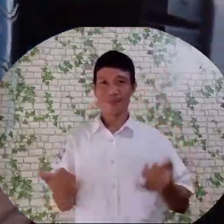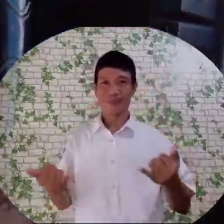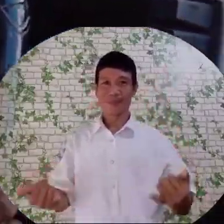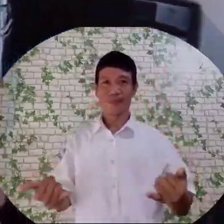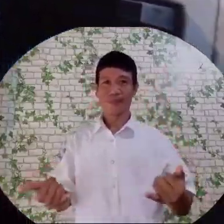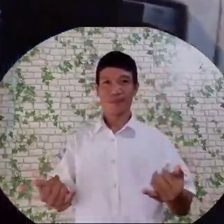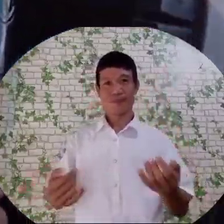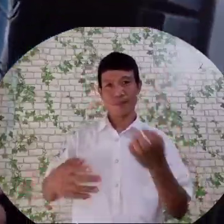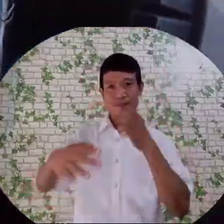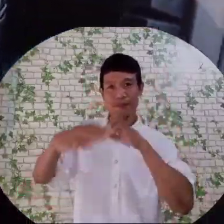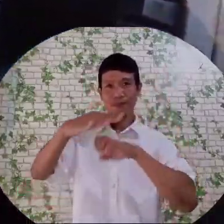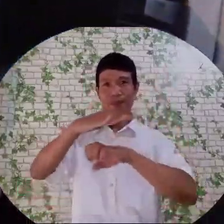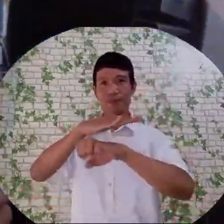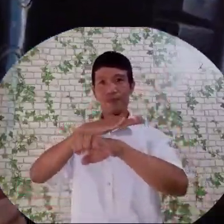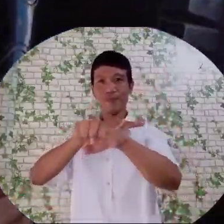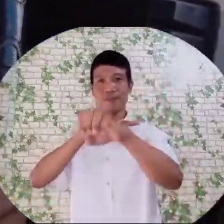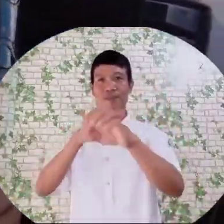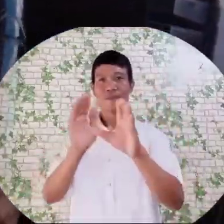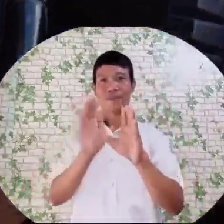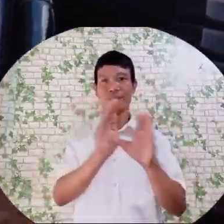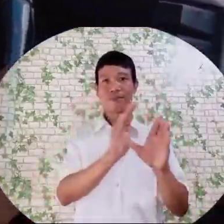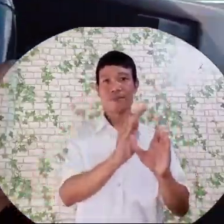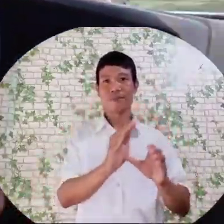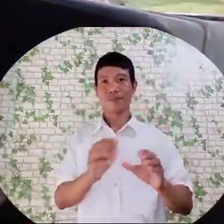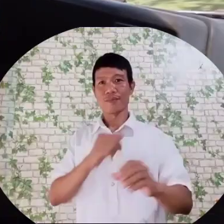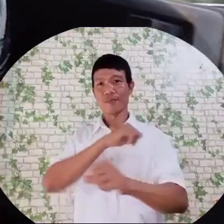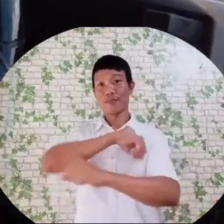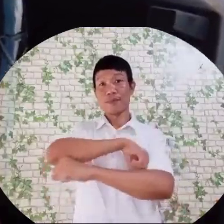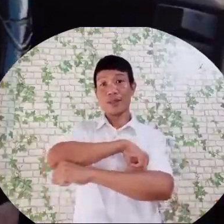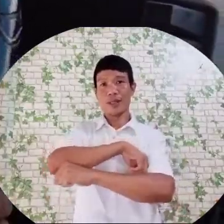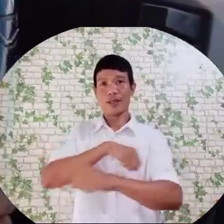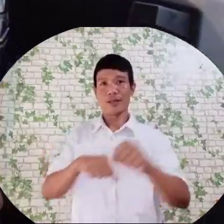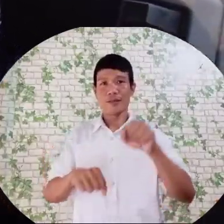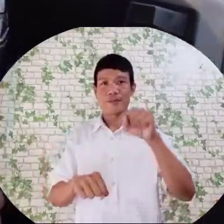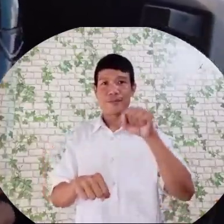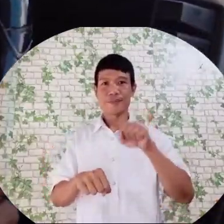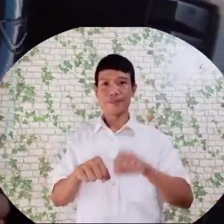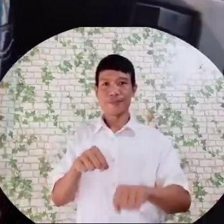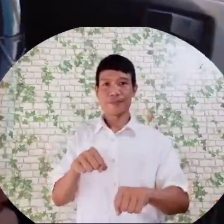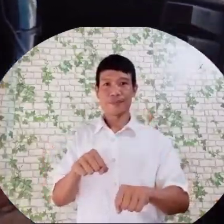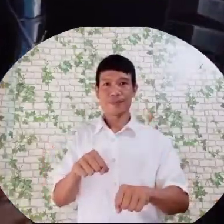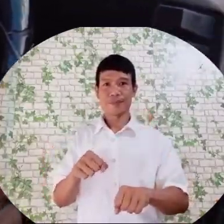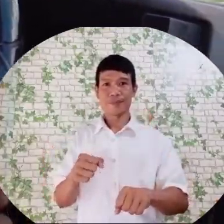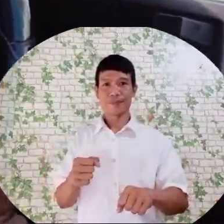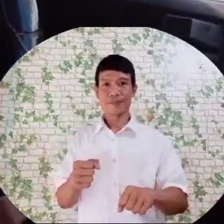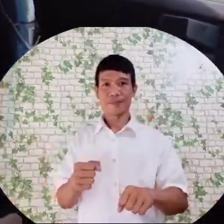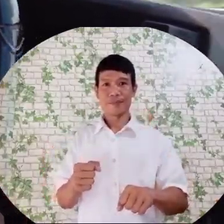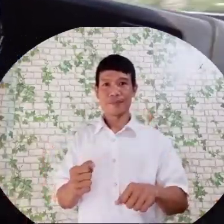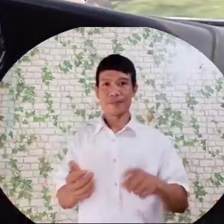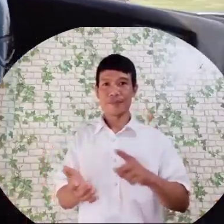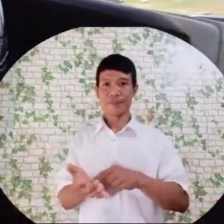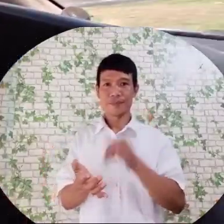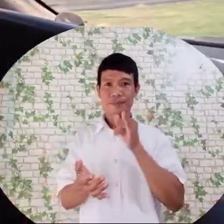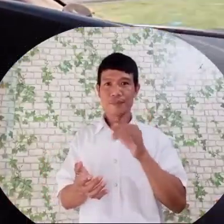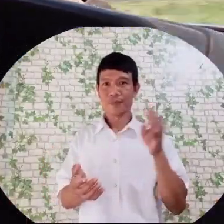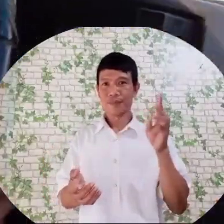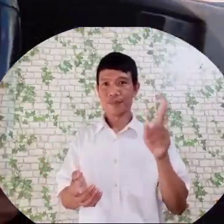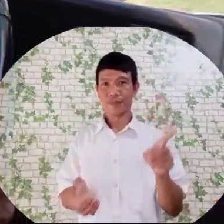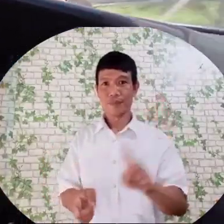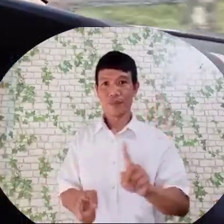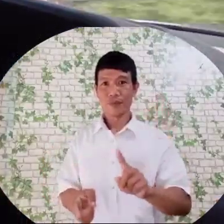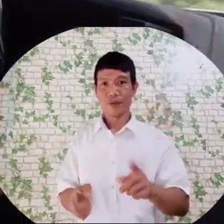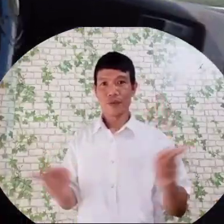Right now we are entering the city of Silay. So this is where we will meet.